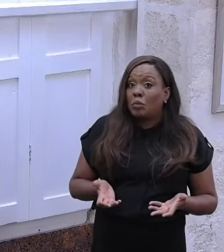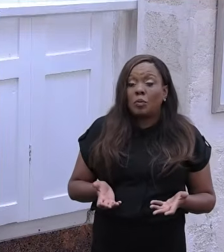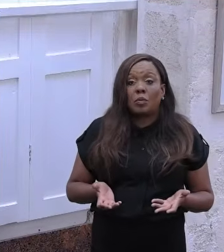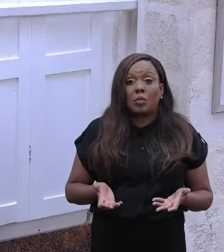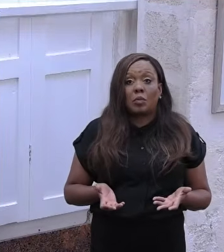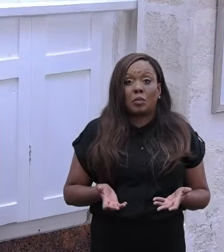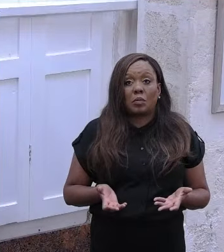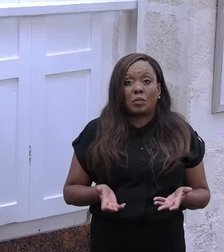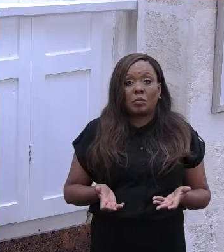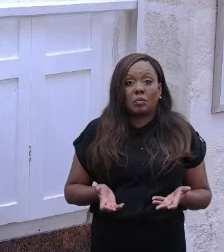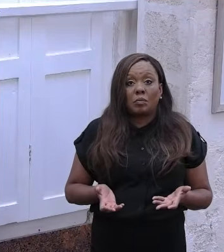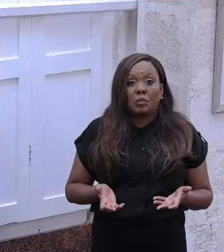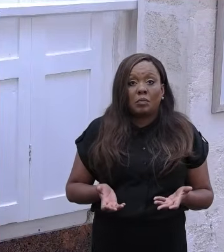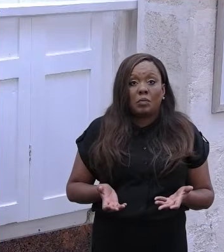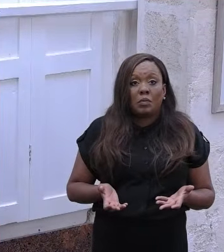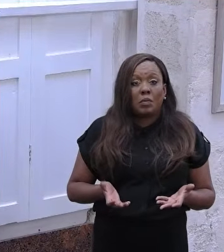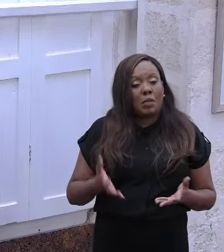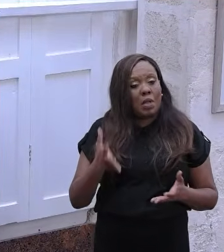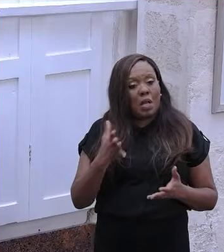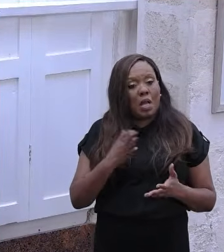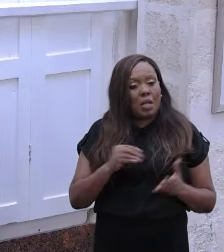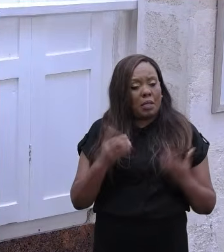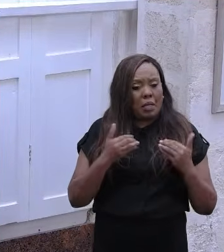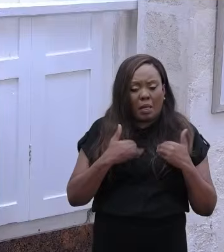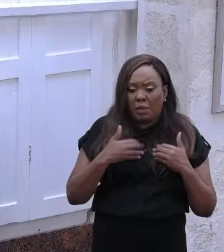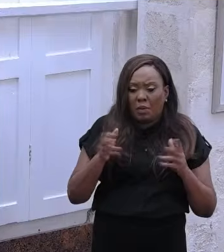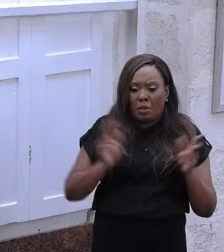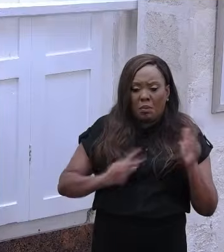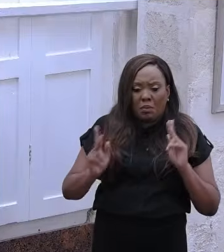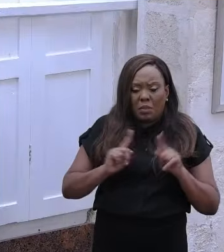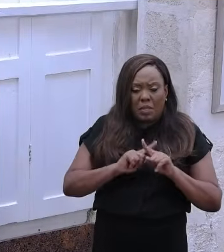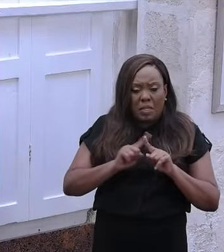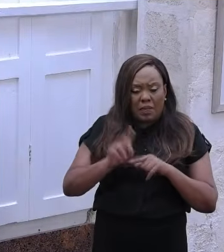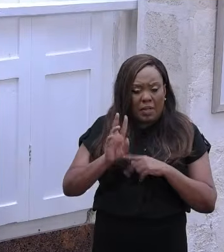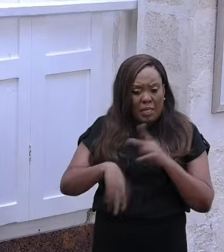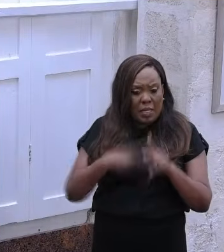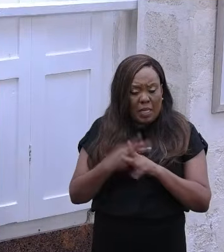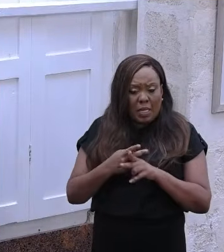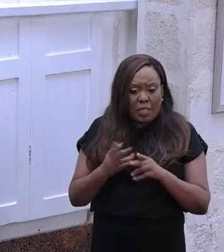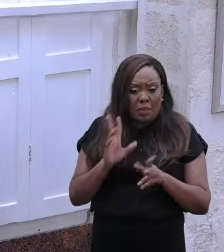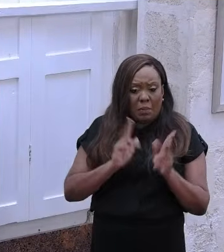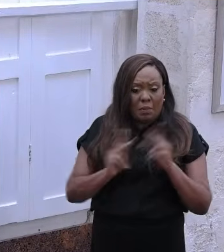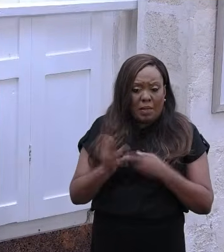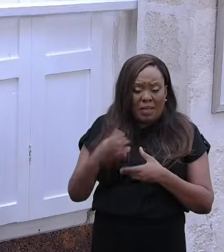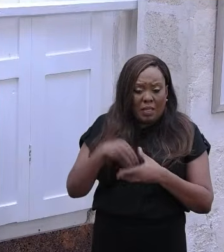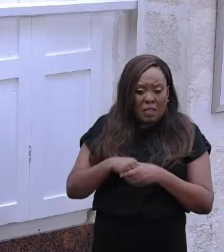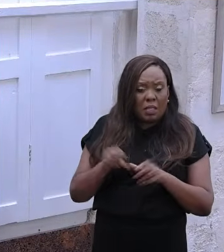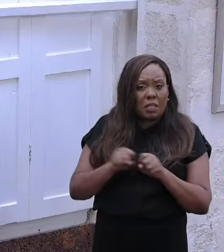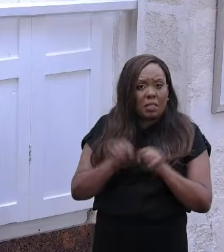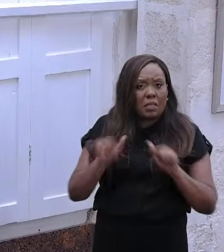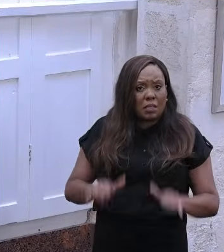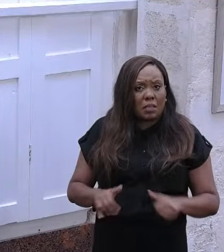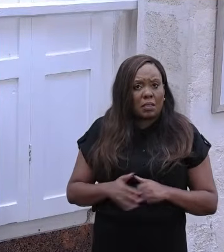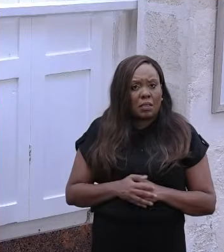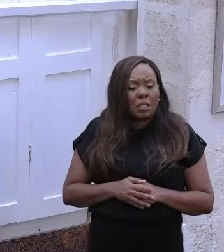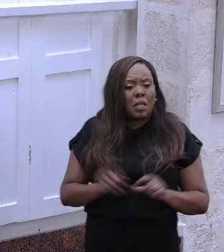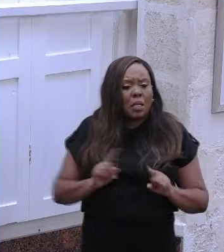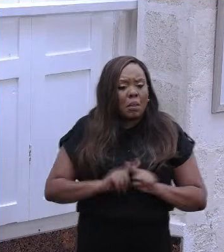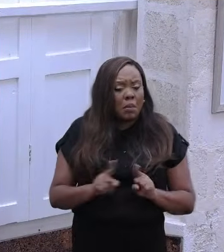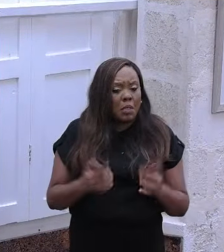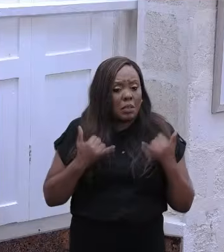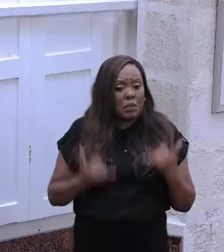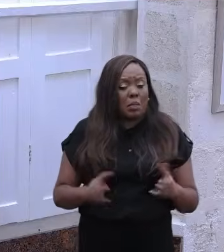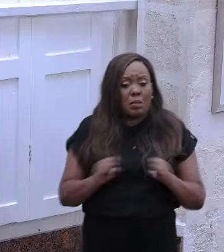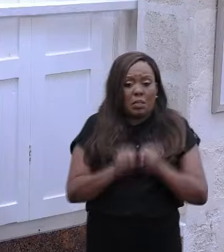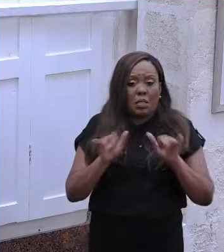have loopholes, and people will exploit them where they can find them. This thing, however, in tying this to the free movement, I